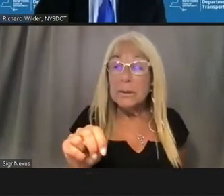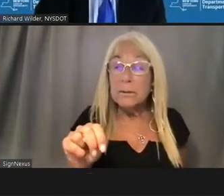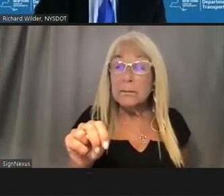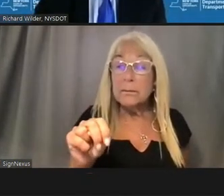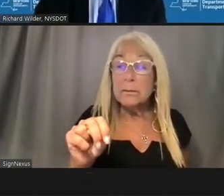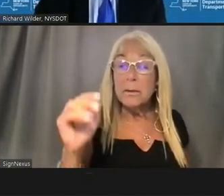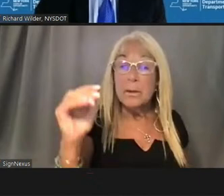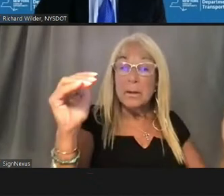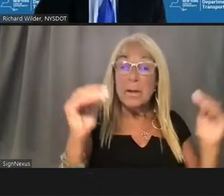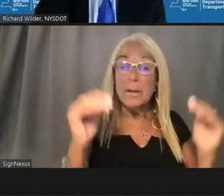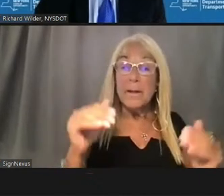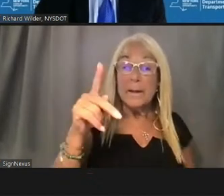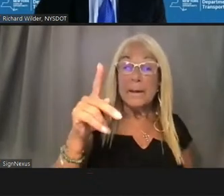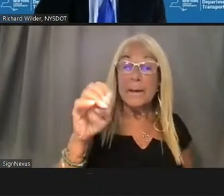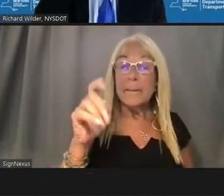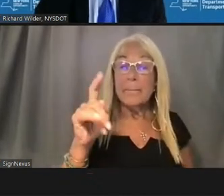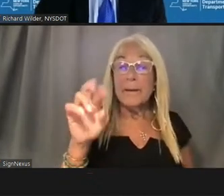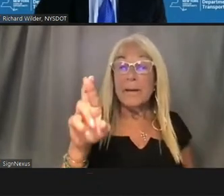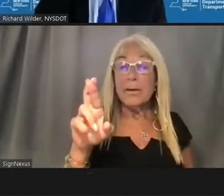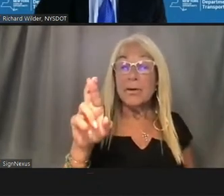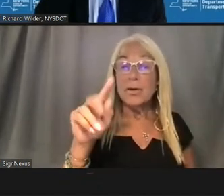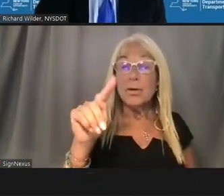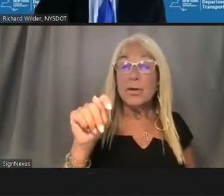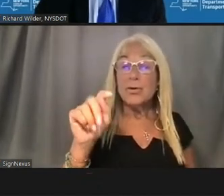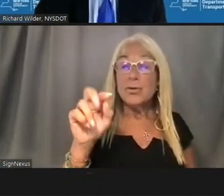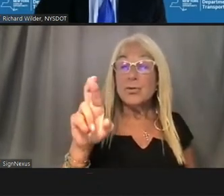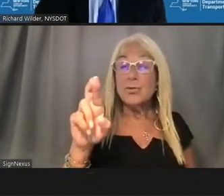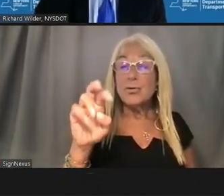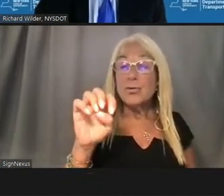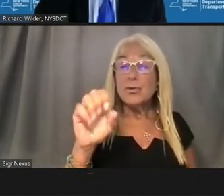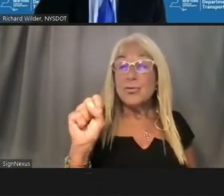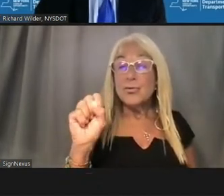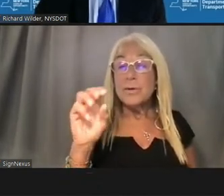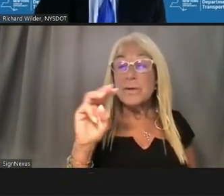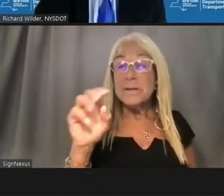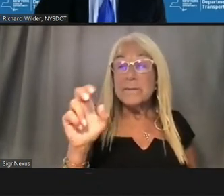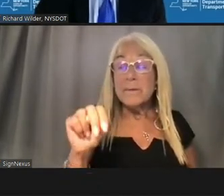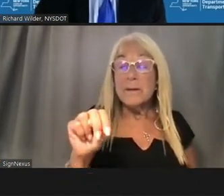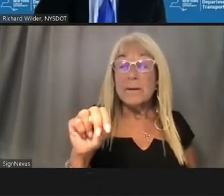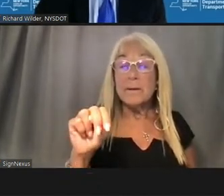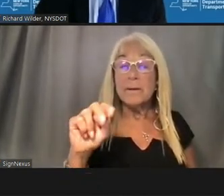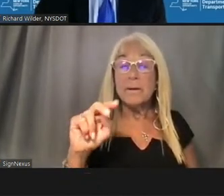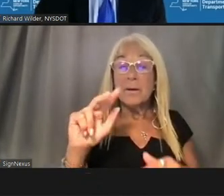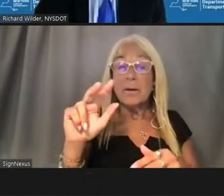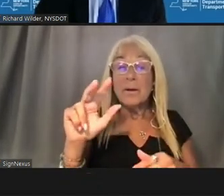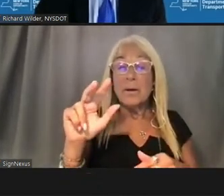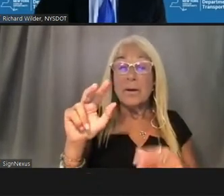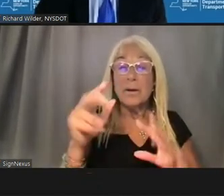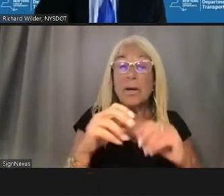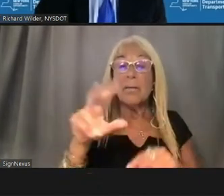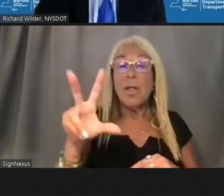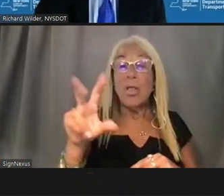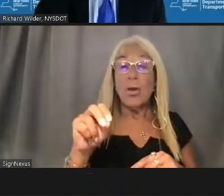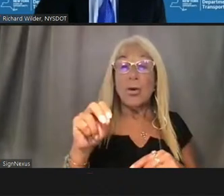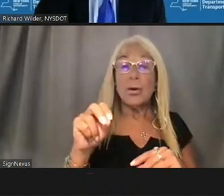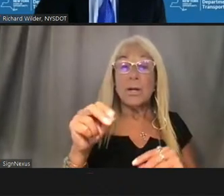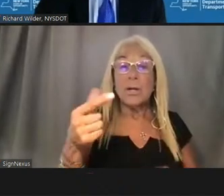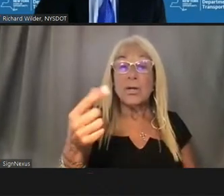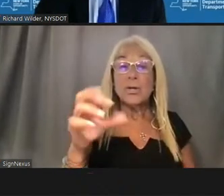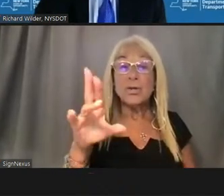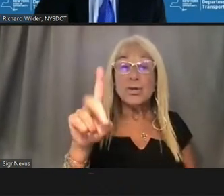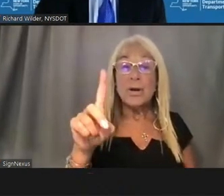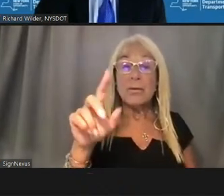our next speaker is Peter triestman followed by our 30th speaker on the list Gerald Adams